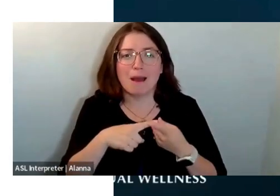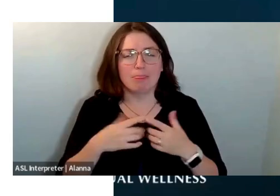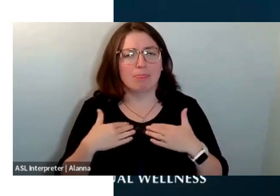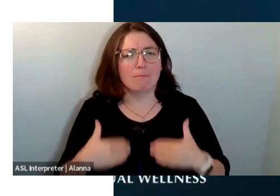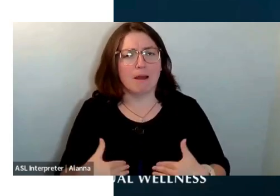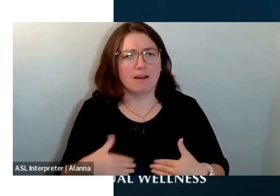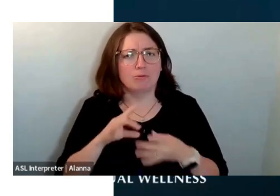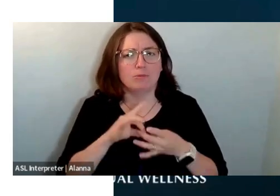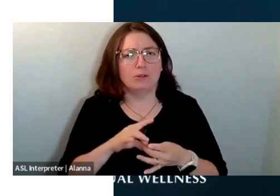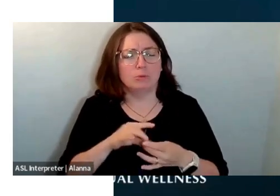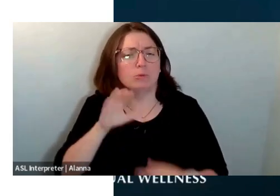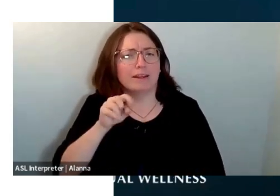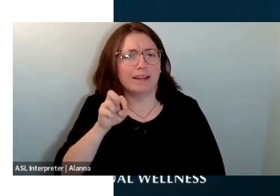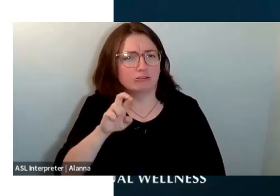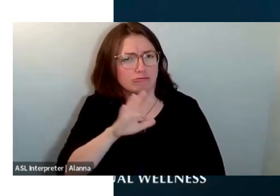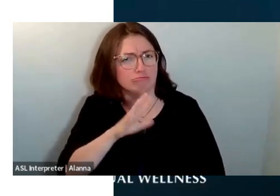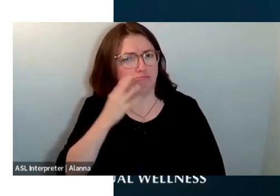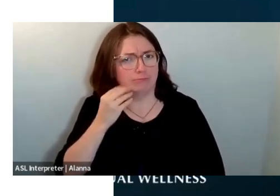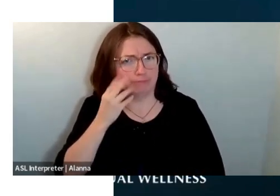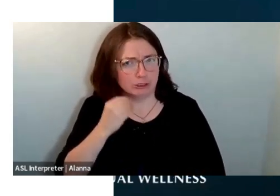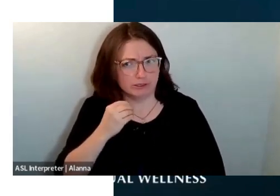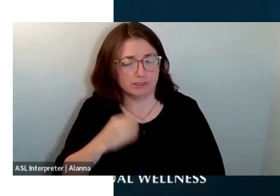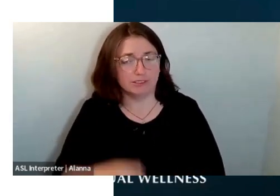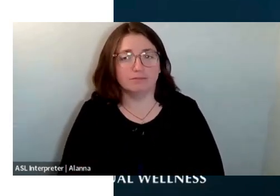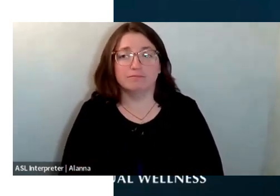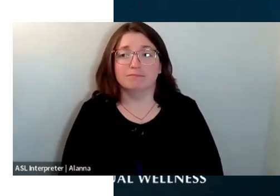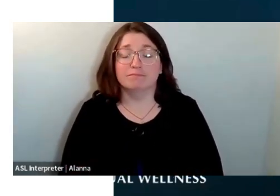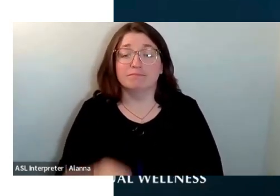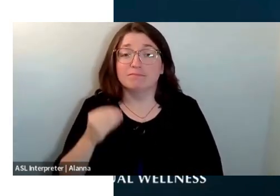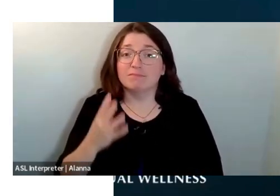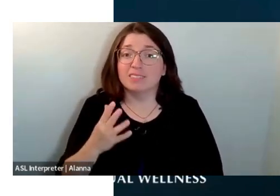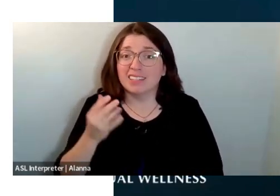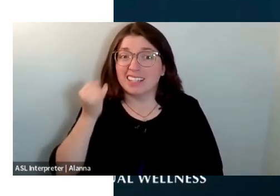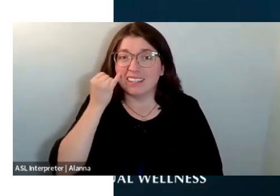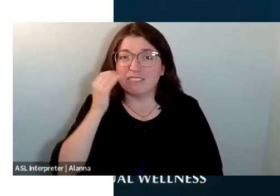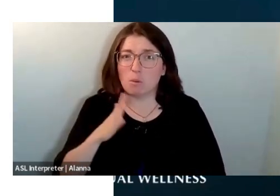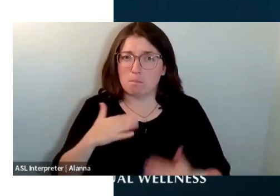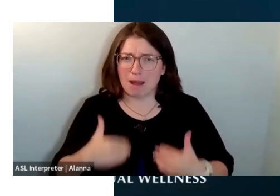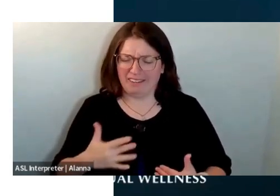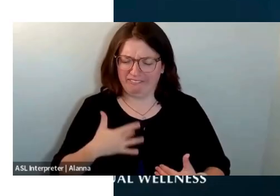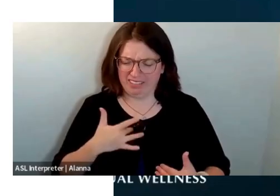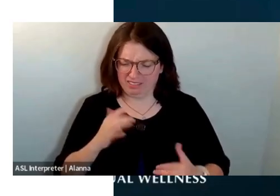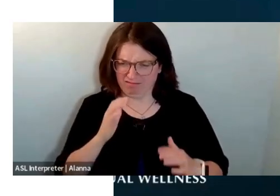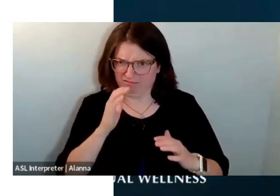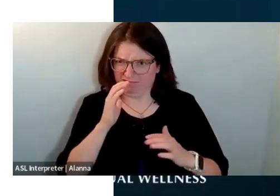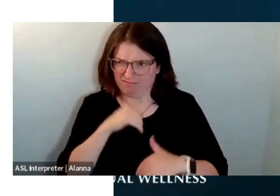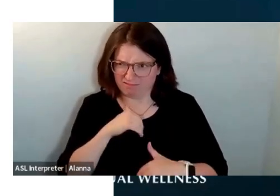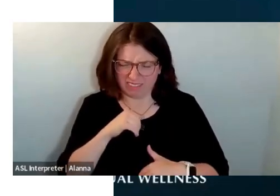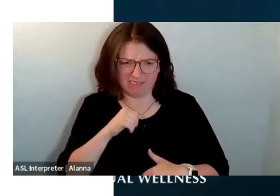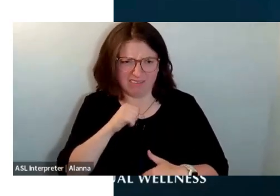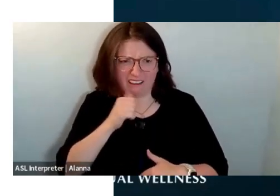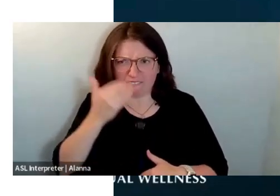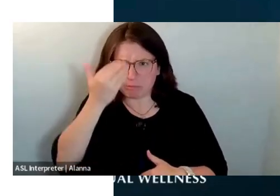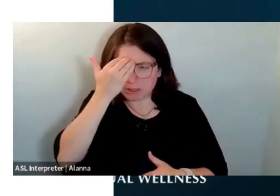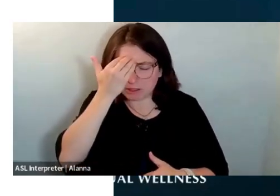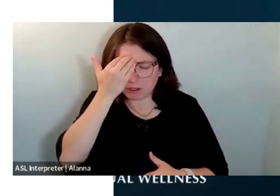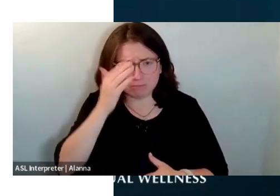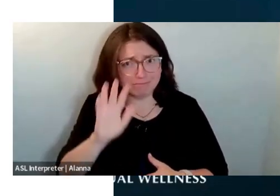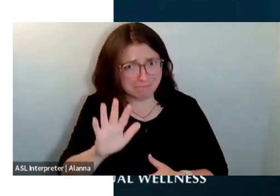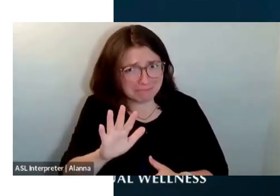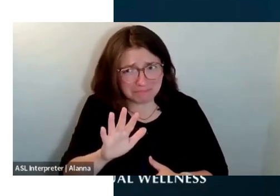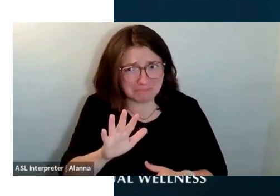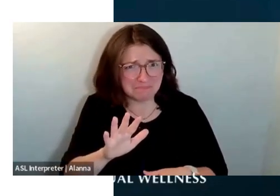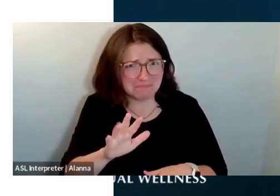experience. First, I want to say if your body feels unfamiliar to you right now, you're not failing,